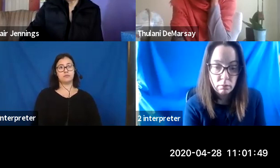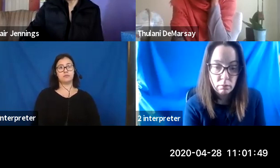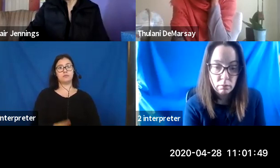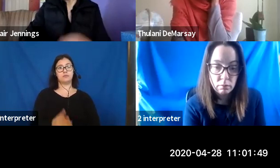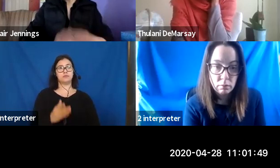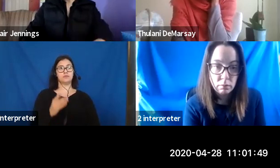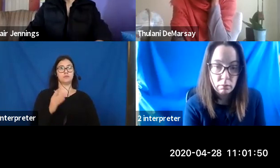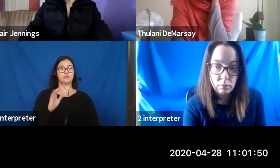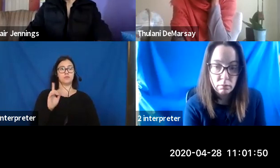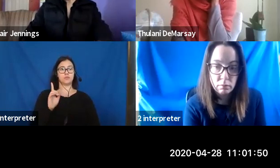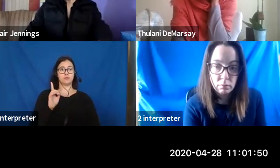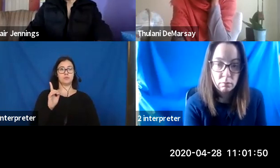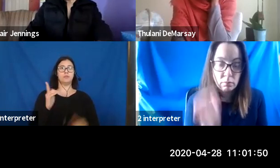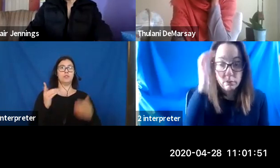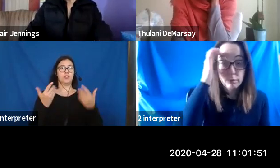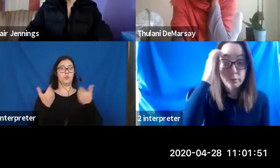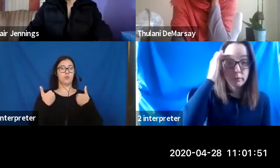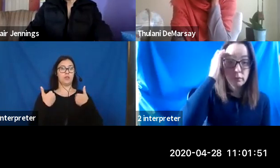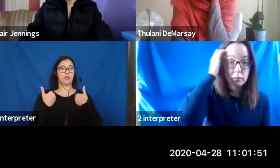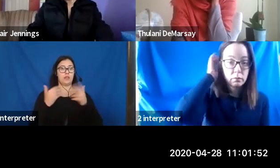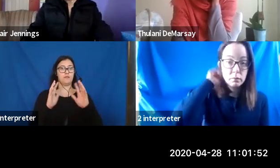group, I'm just going to paste it. Thank you.